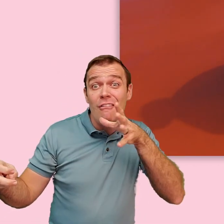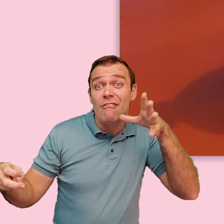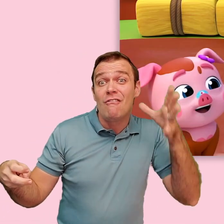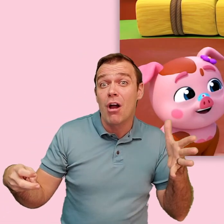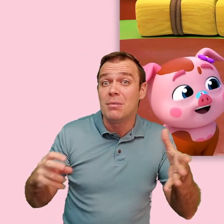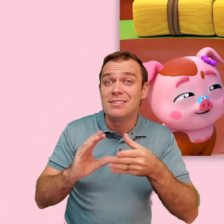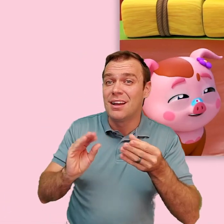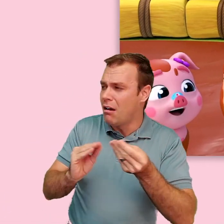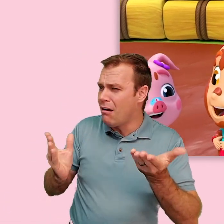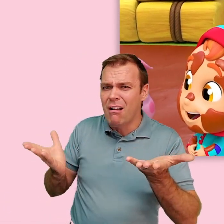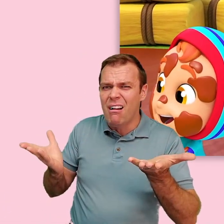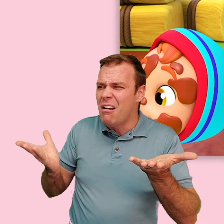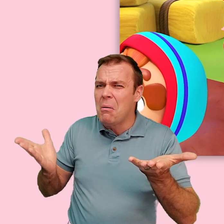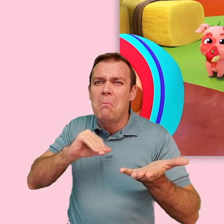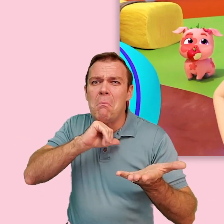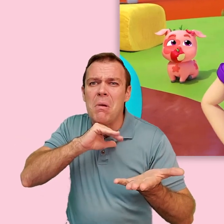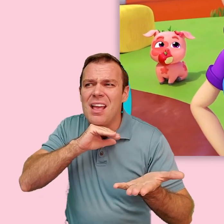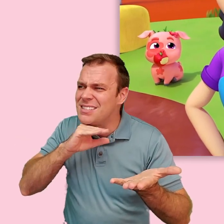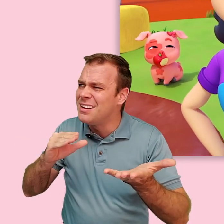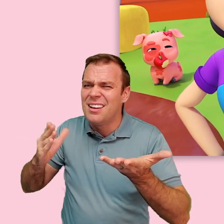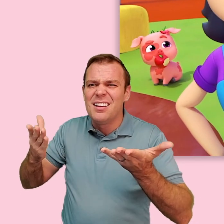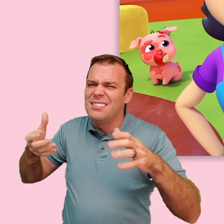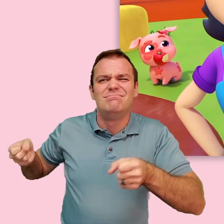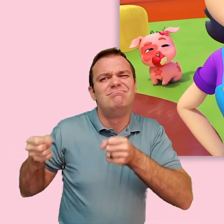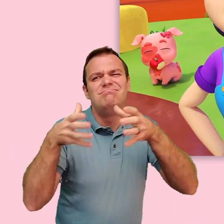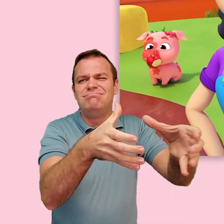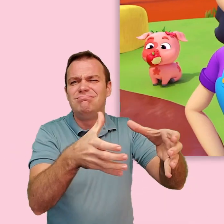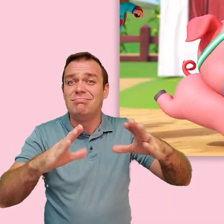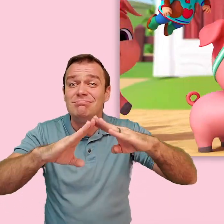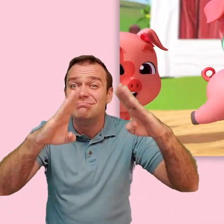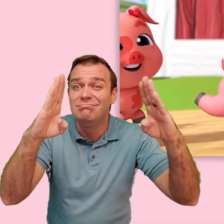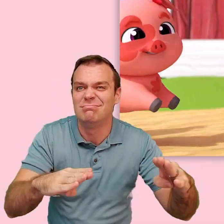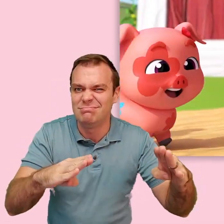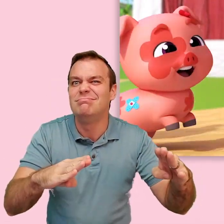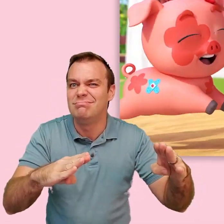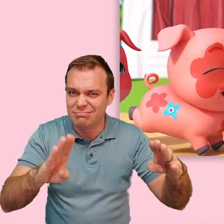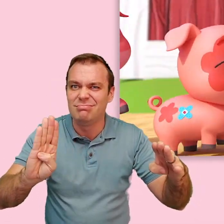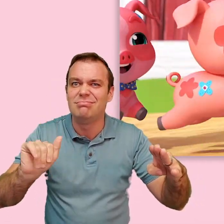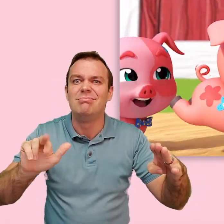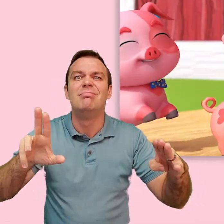the farmer said, Put all those piggies in the barn instead.